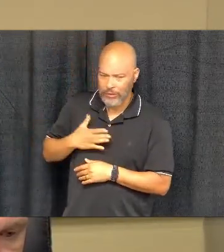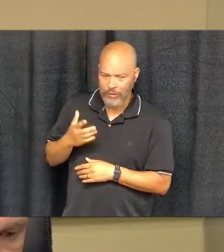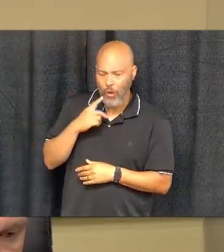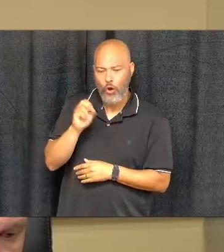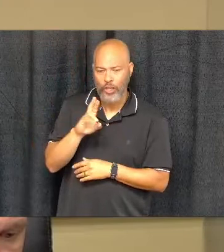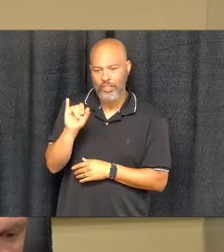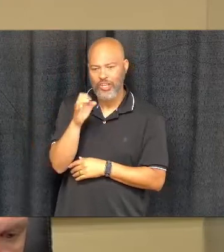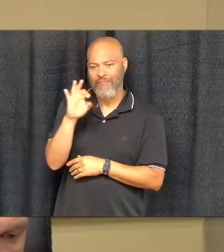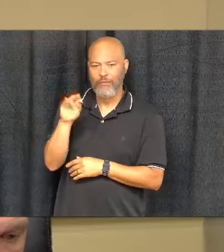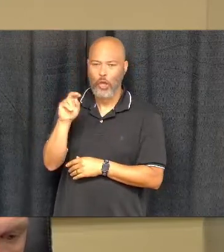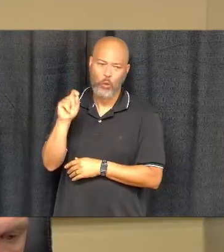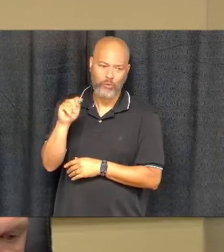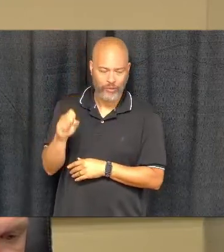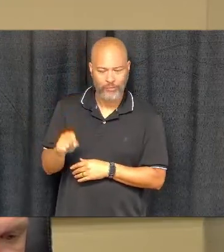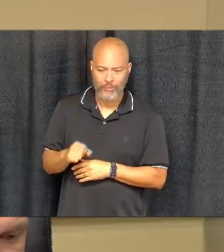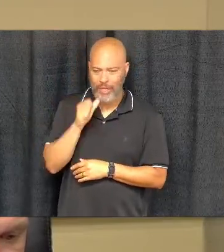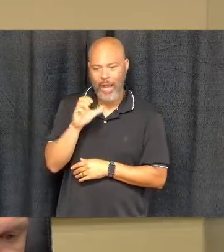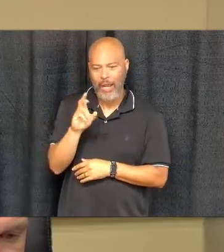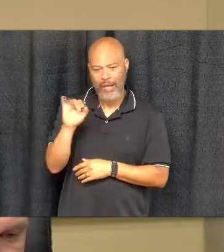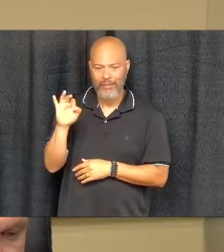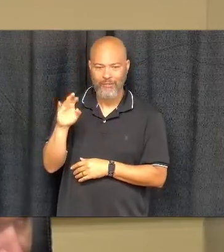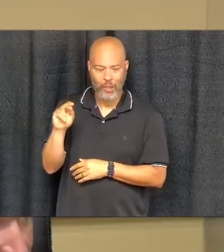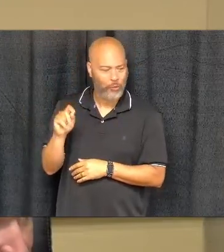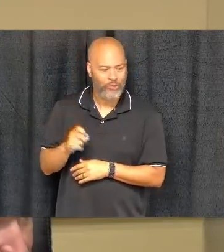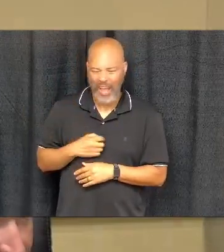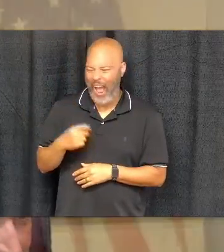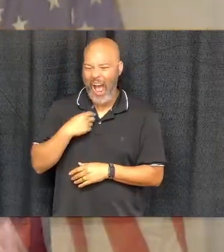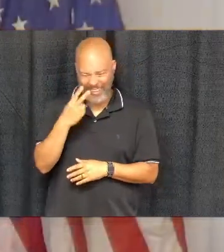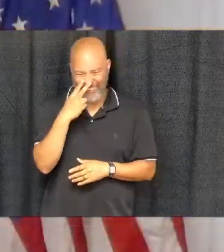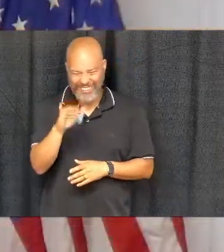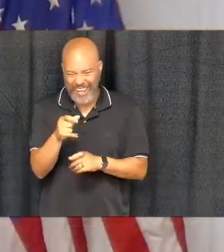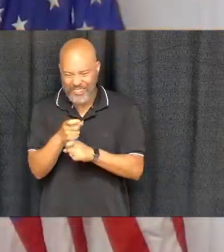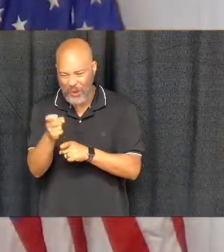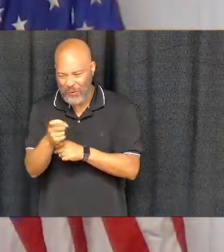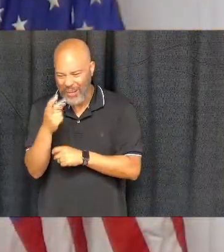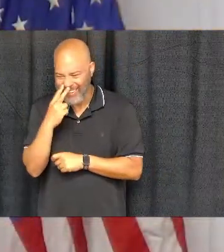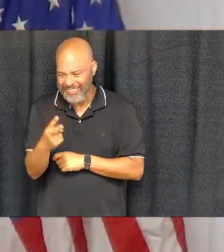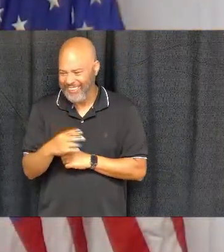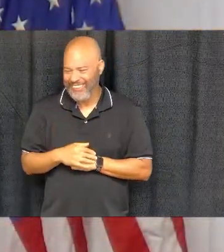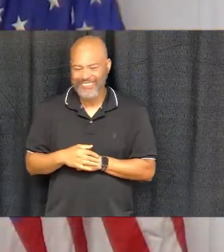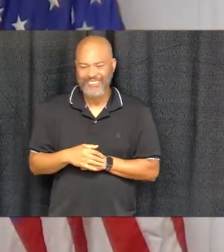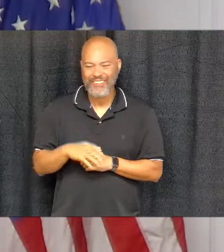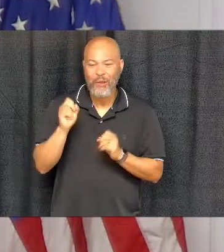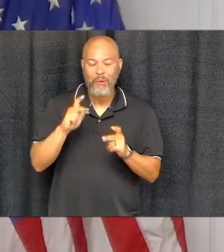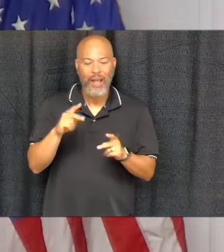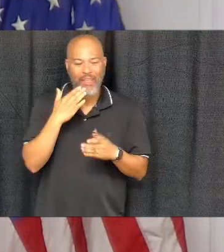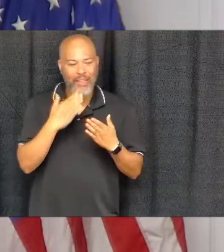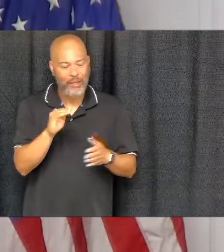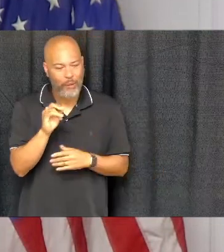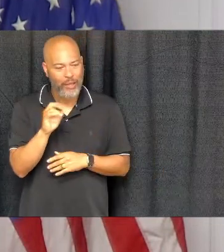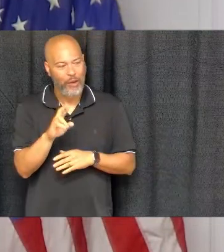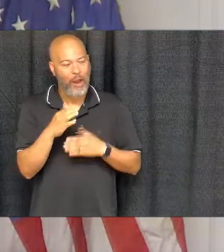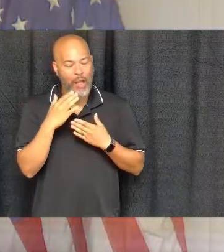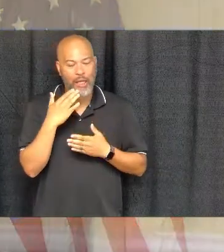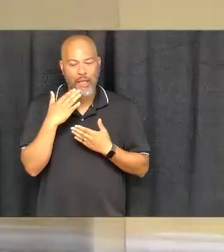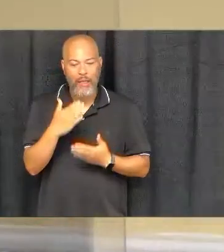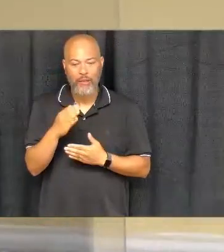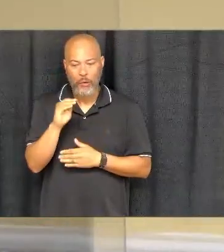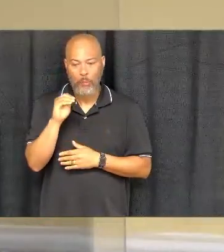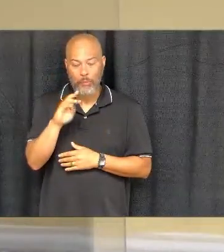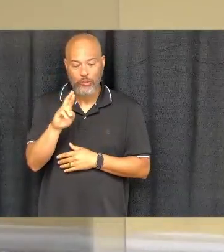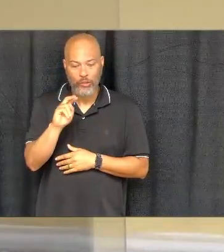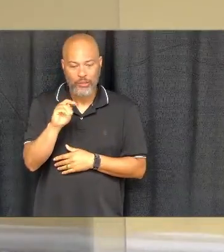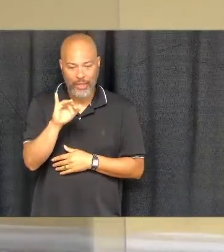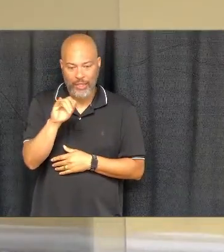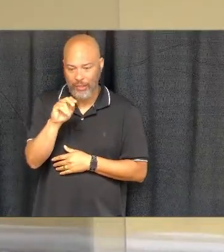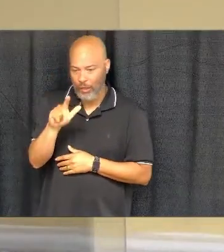version, sorry. I see what you did there. Councilperson Streetman, you're recognized. Thank you, Mayor. Mr. Tyndall, I want to thank you for